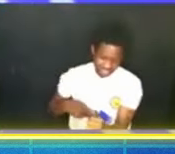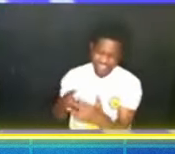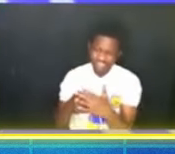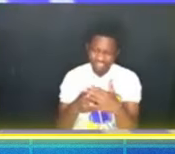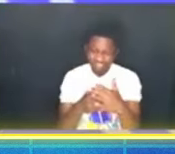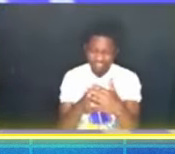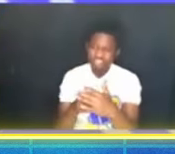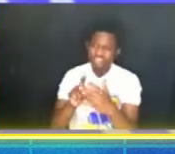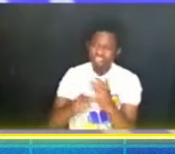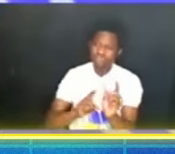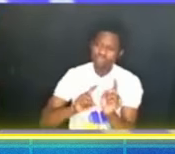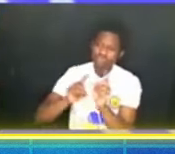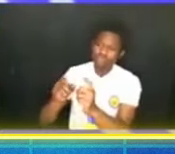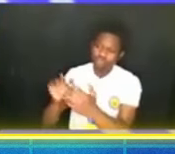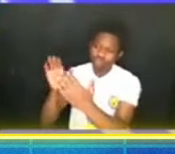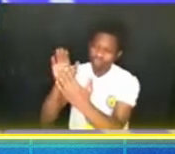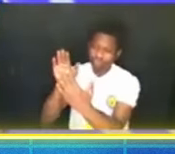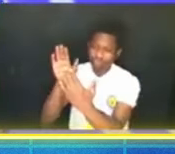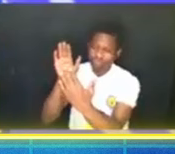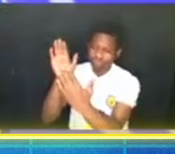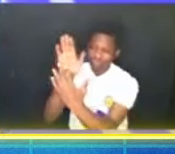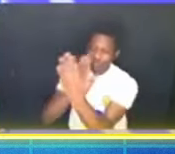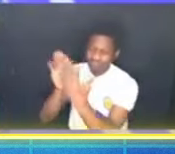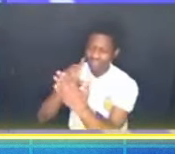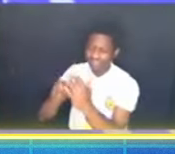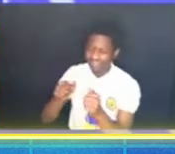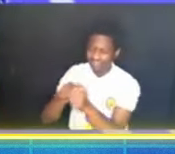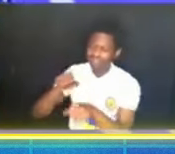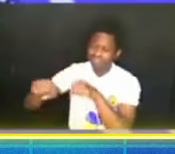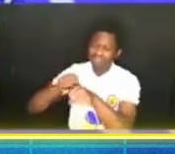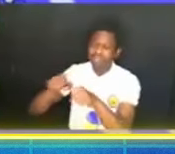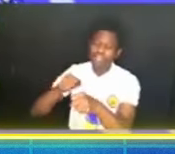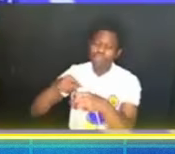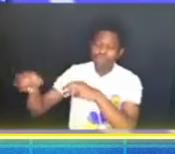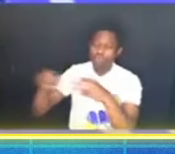out before us and fight our battles.